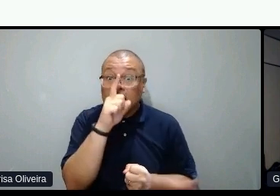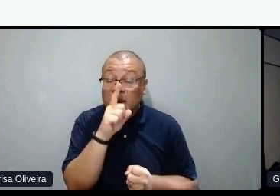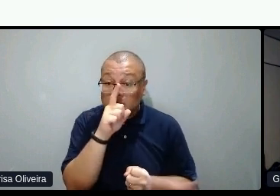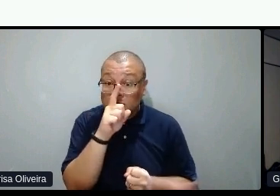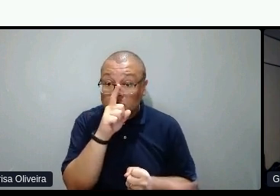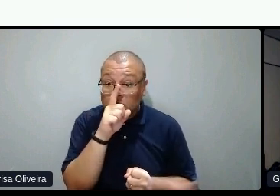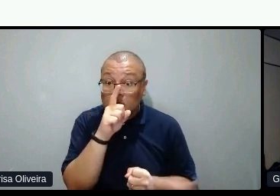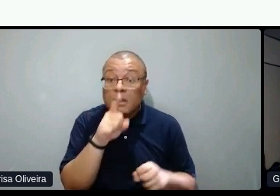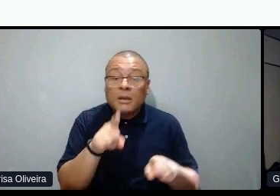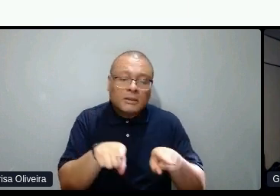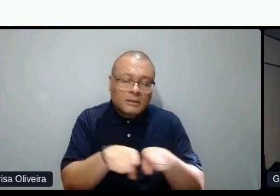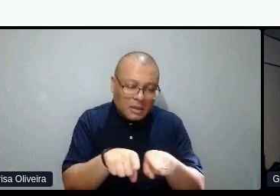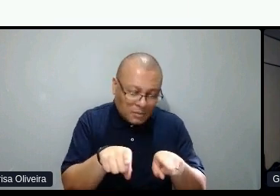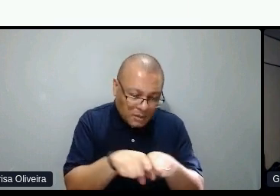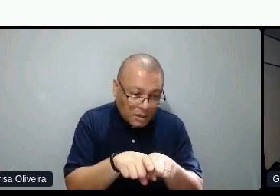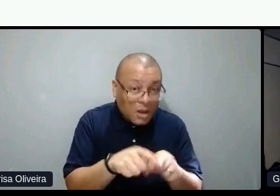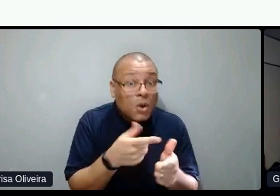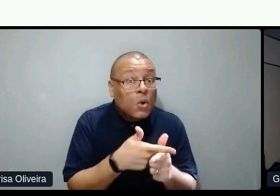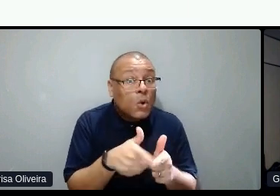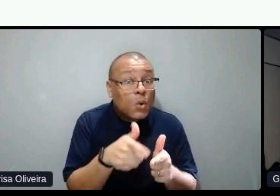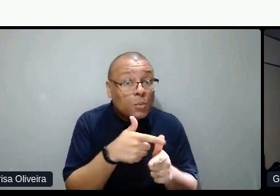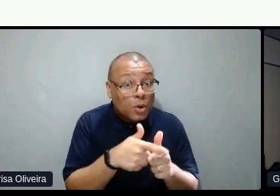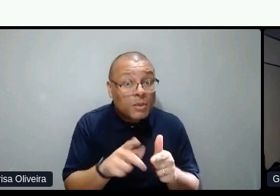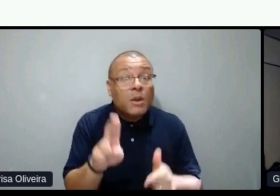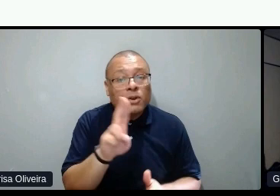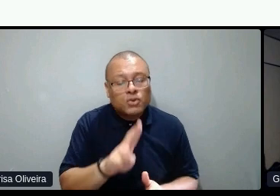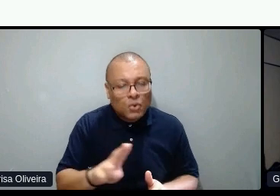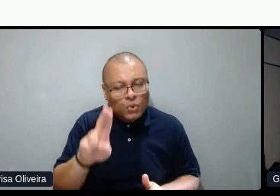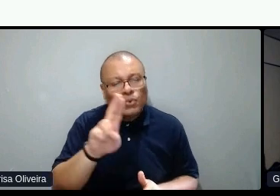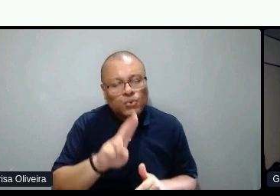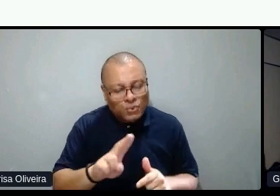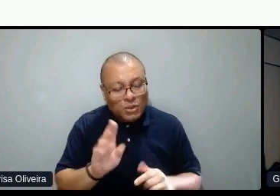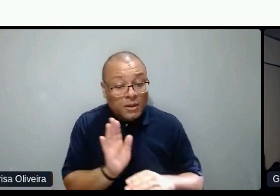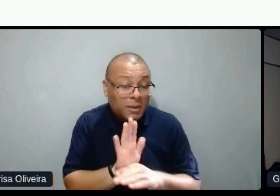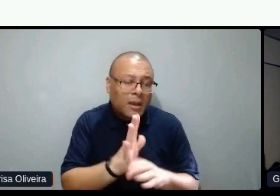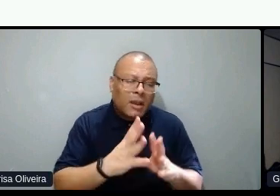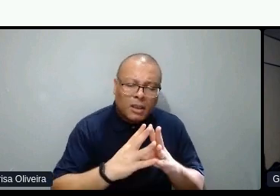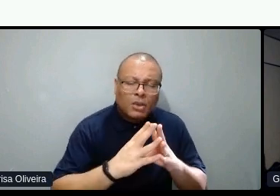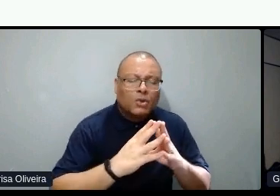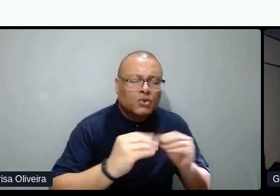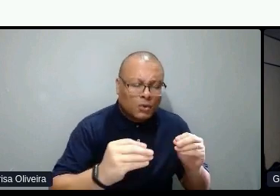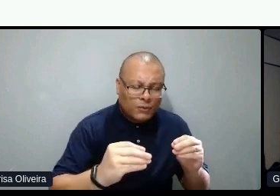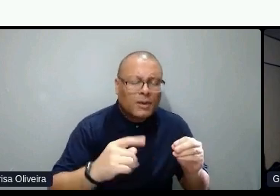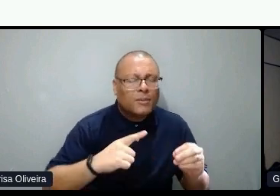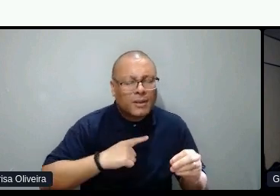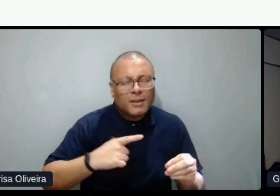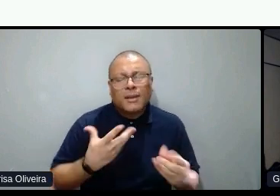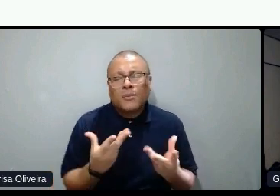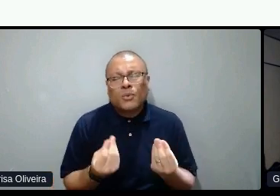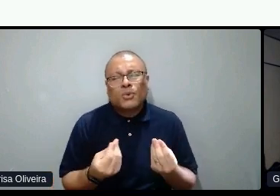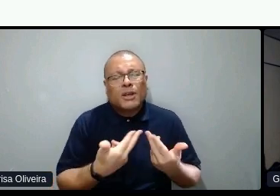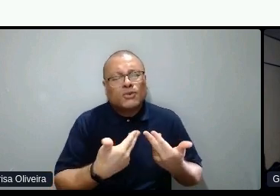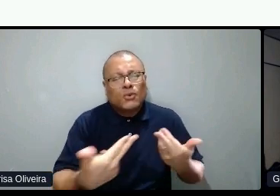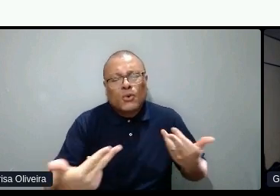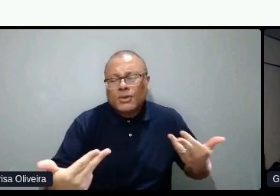taking risks and raising problems is a huge part of being innovative, because a lot of the things we find with innovation is because